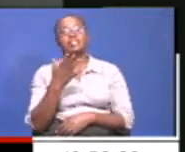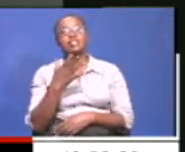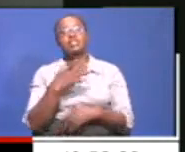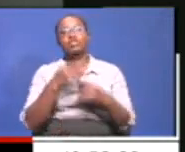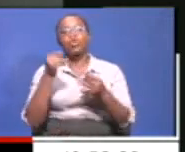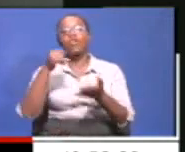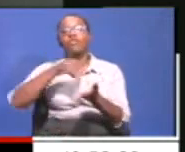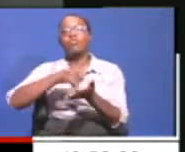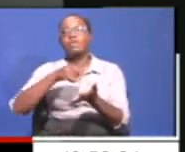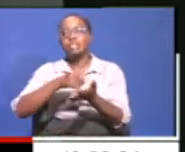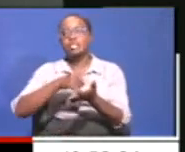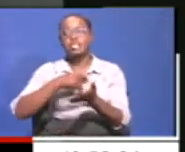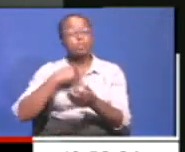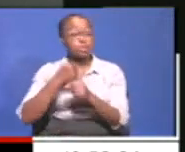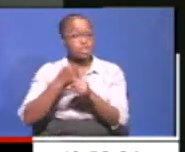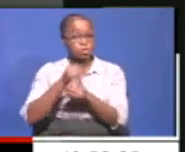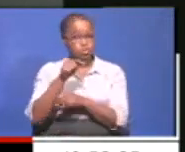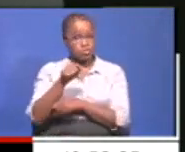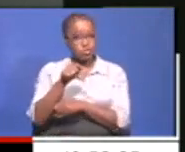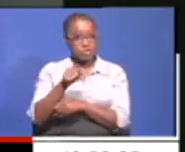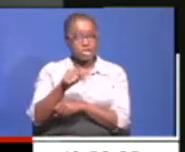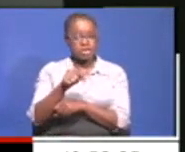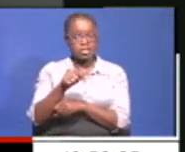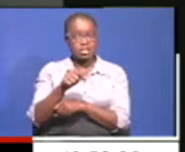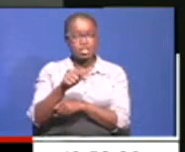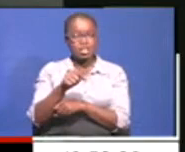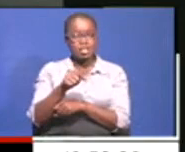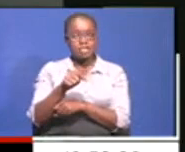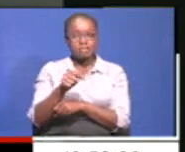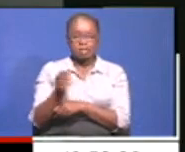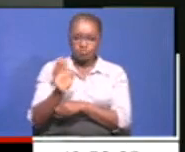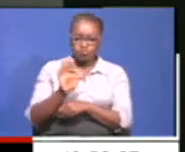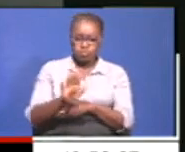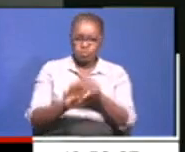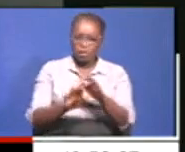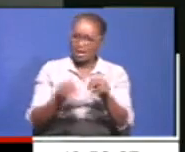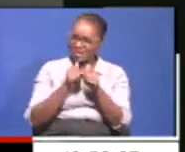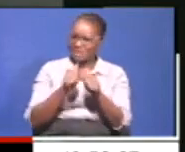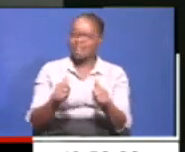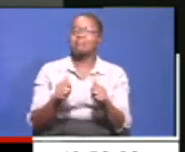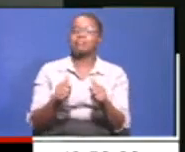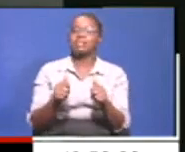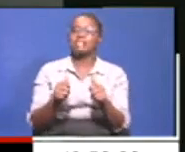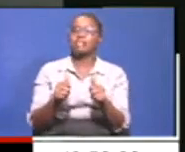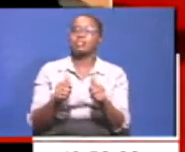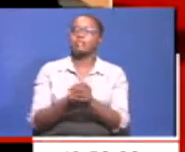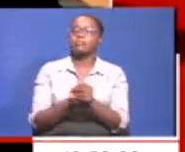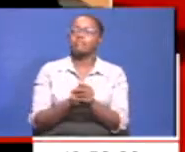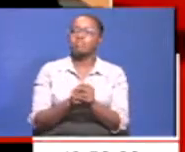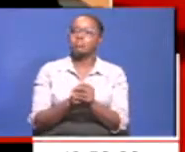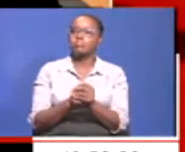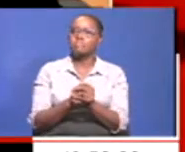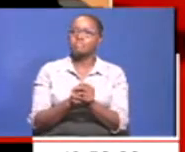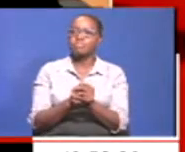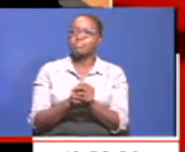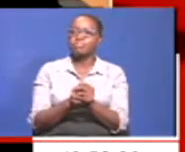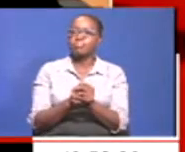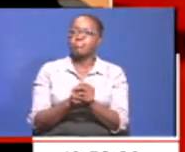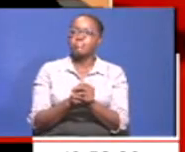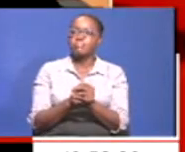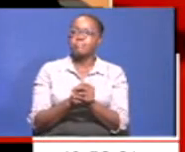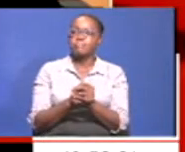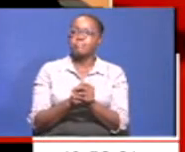just what I'm going to be doing, is just going to be putting my foot down and going for it. And